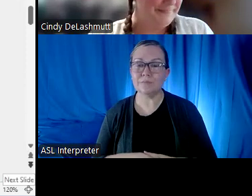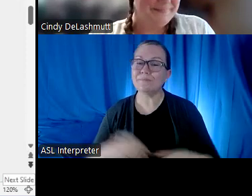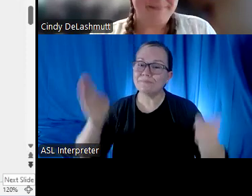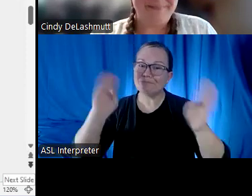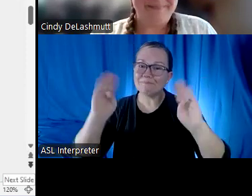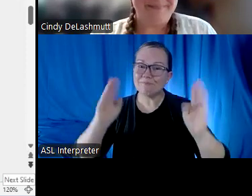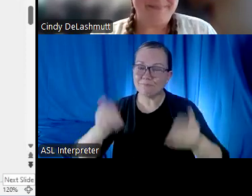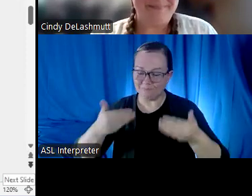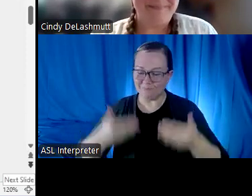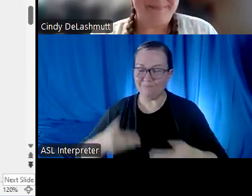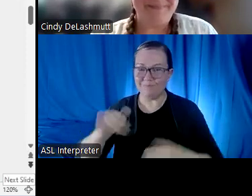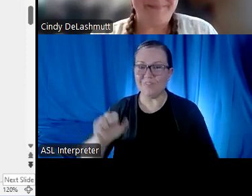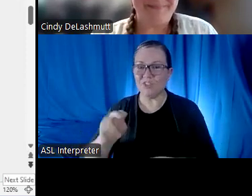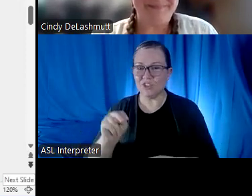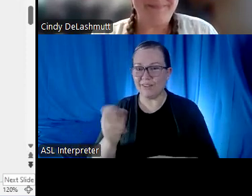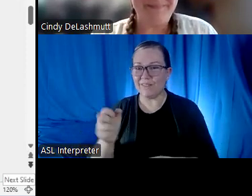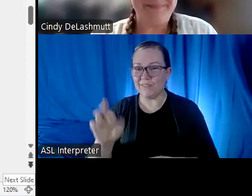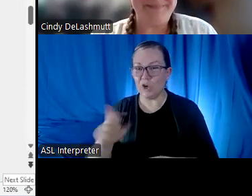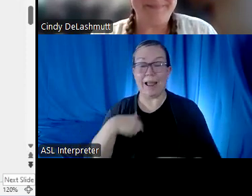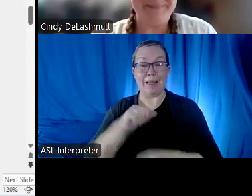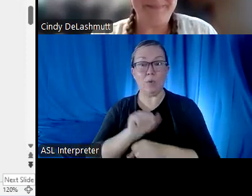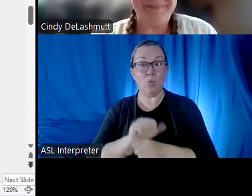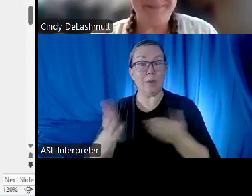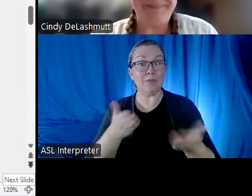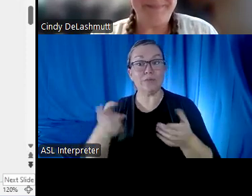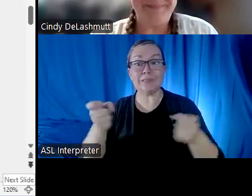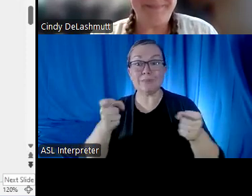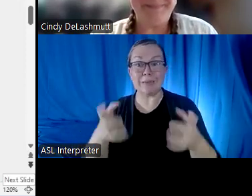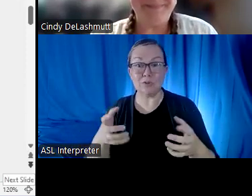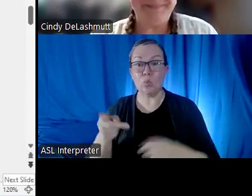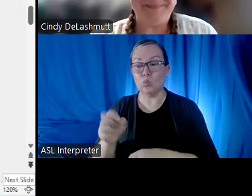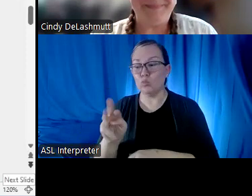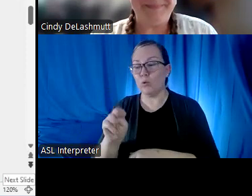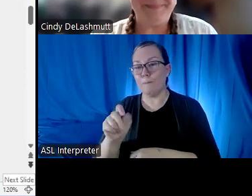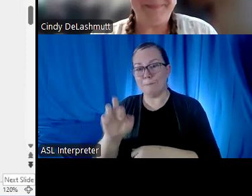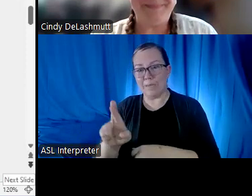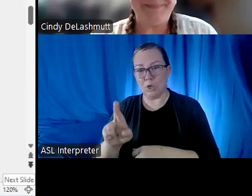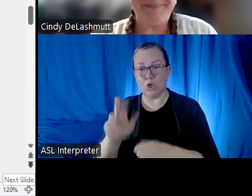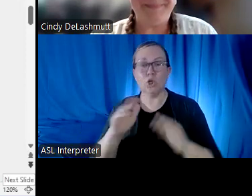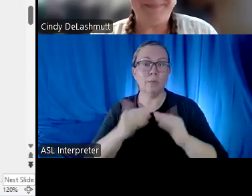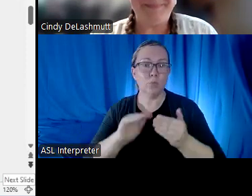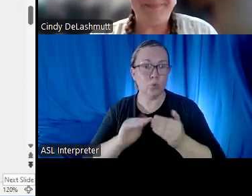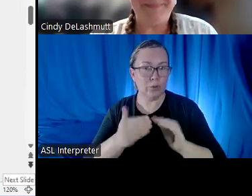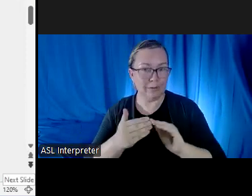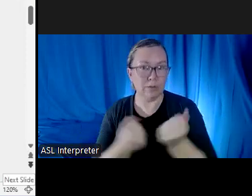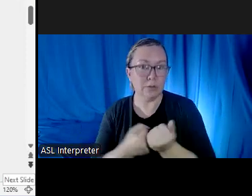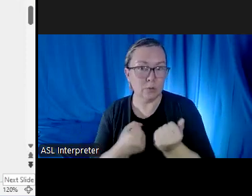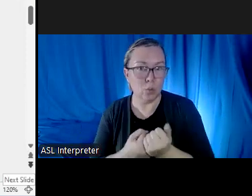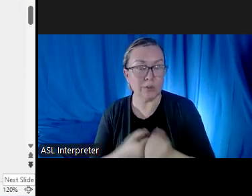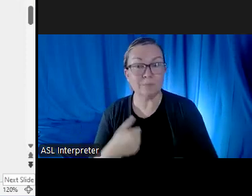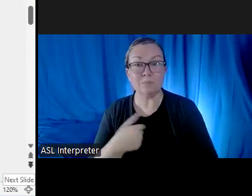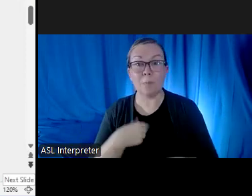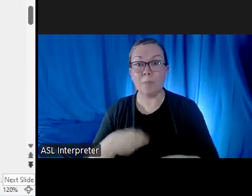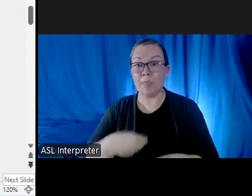Hi, I'm Jennifer Denley. I'm the Employment Services Manager with Premier Community Supports. I'm a